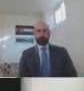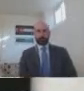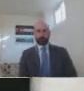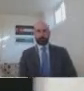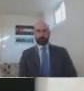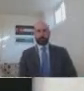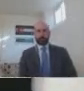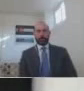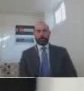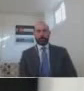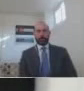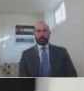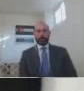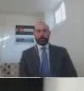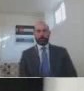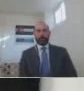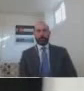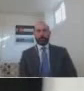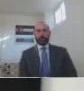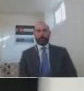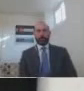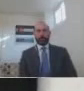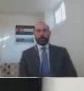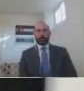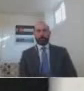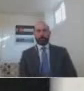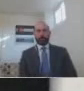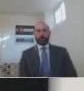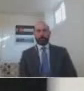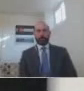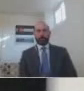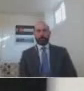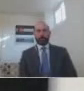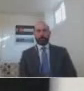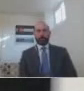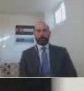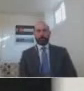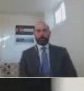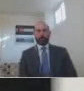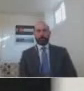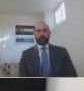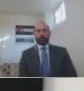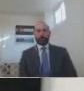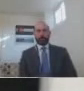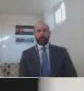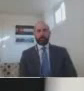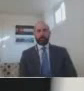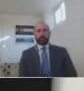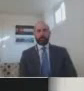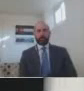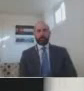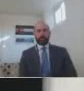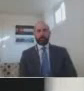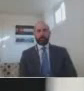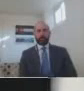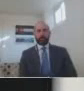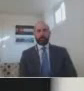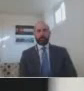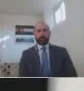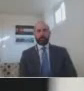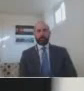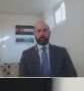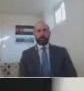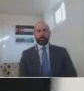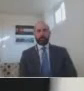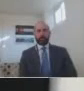pre-vaccine. Many schools have been open throughout this year, and our goal is for every school to be open, or hopefully as many as possible